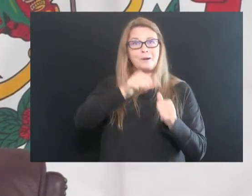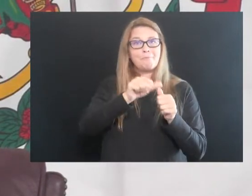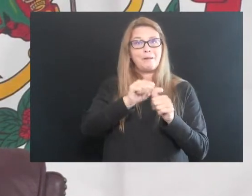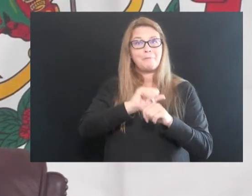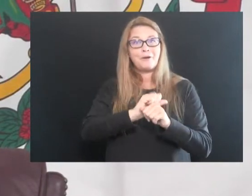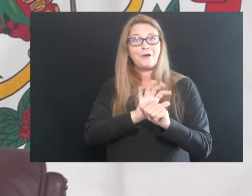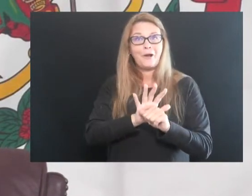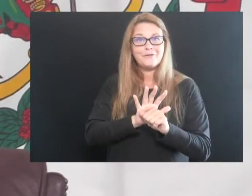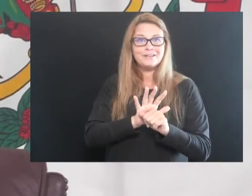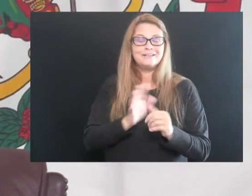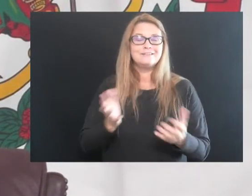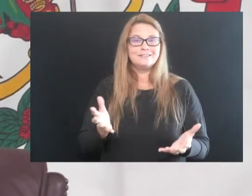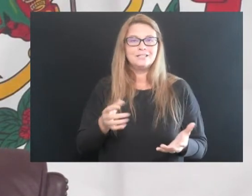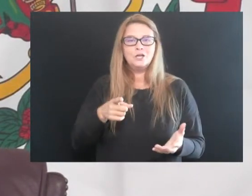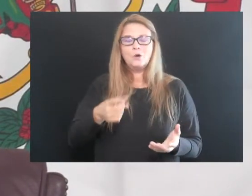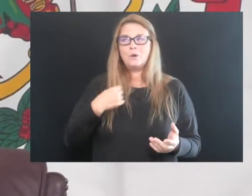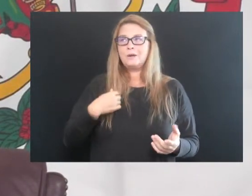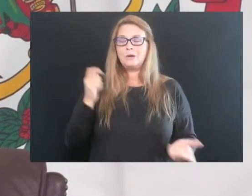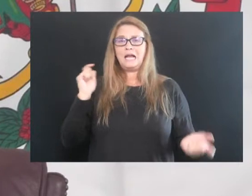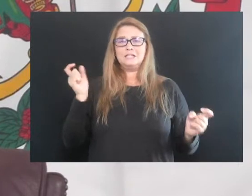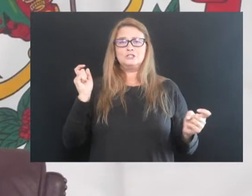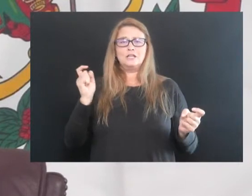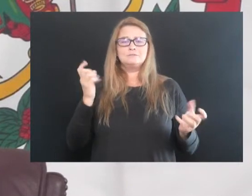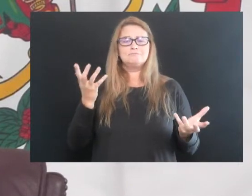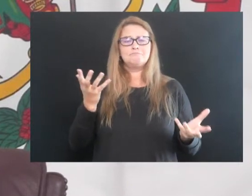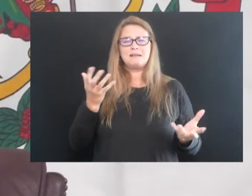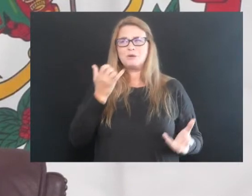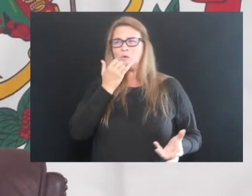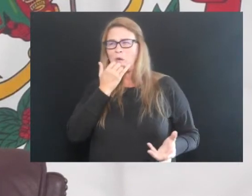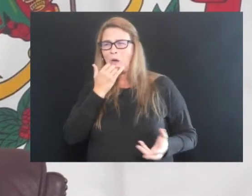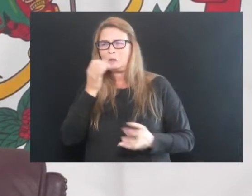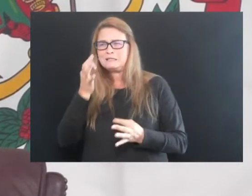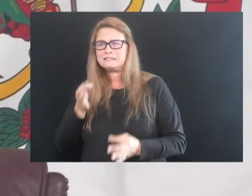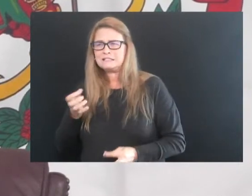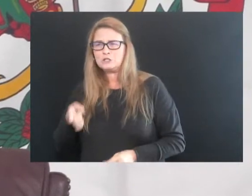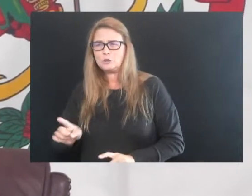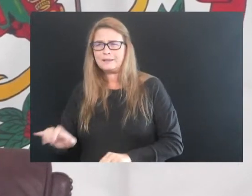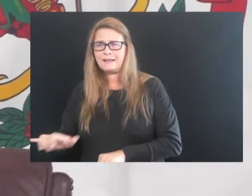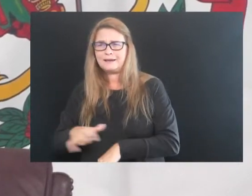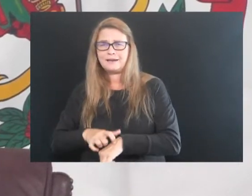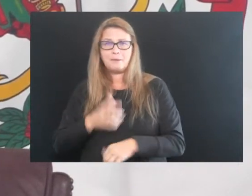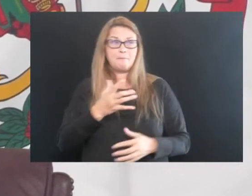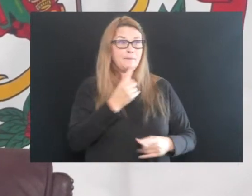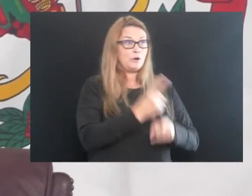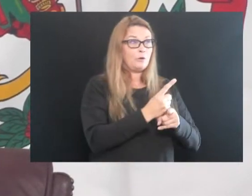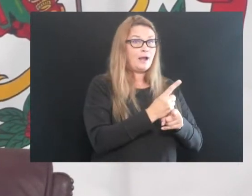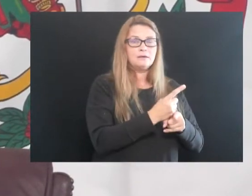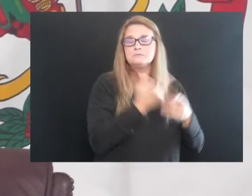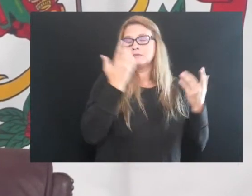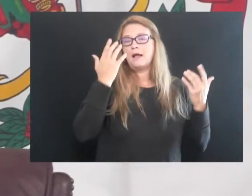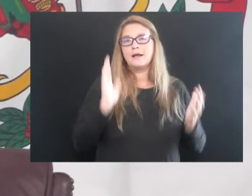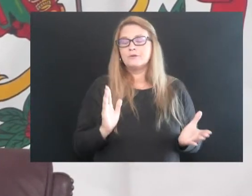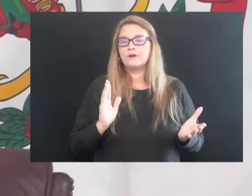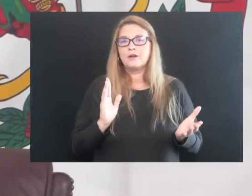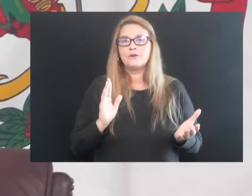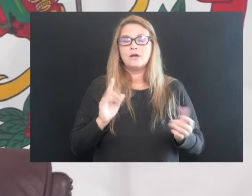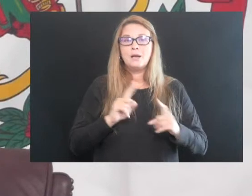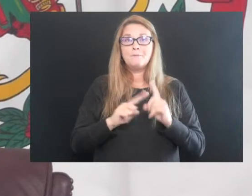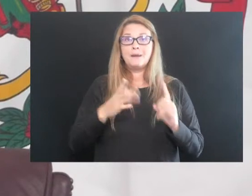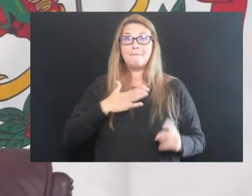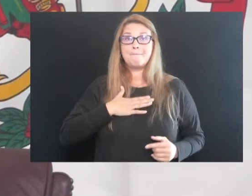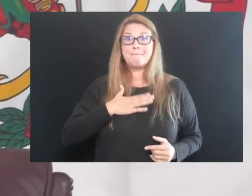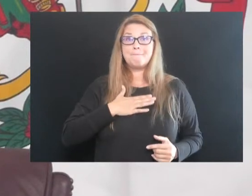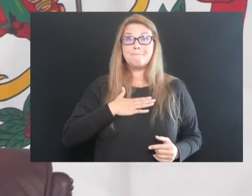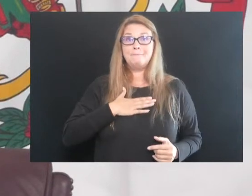we thought was right. Maybe it wasn't exactly right. But nevertheless, from my standpoint, I still